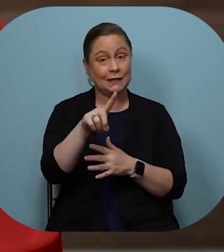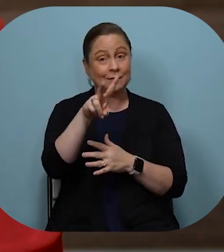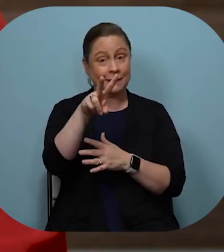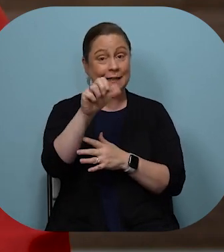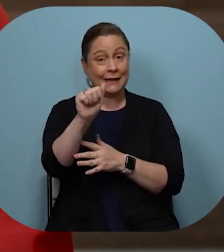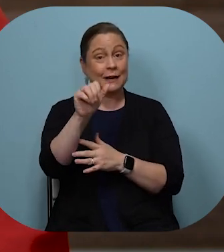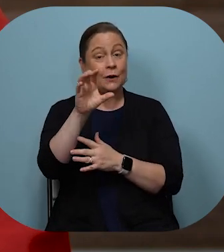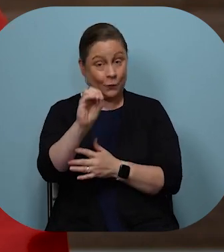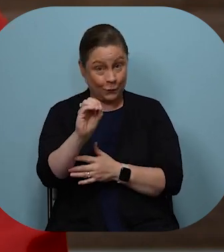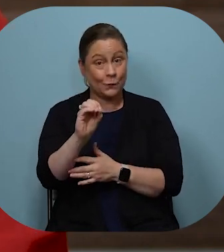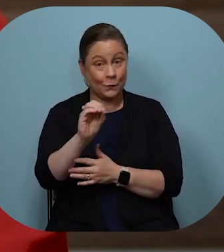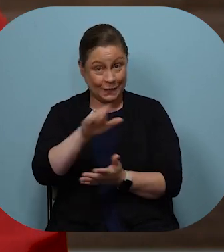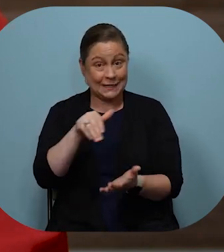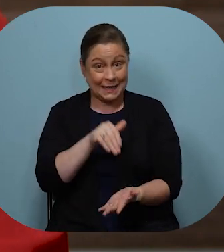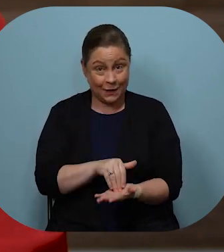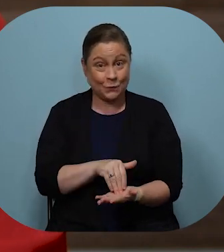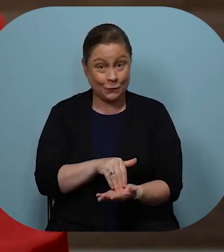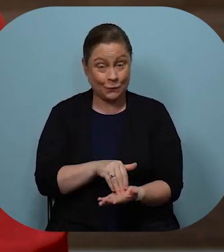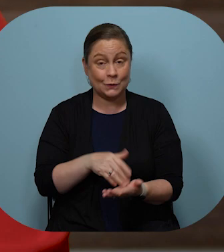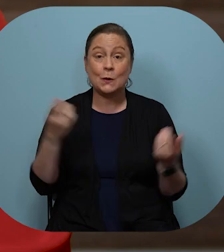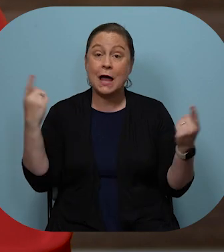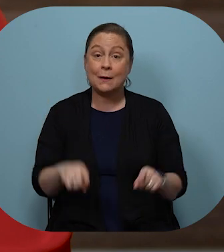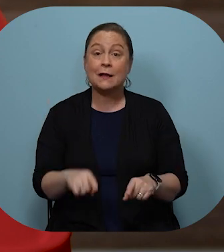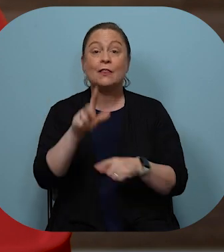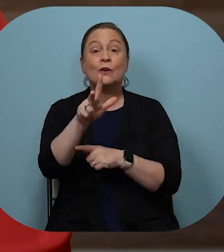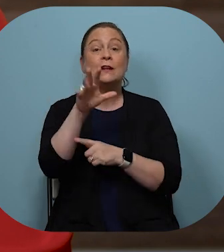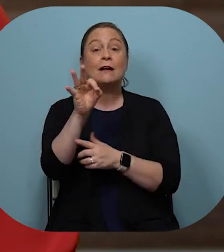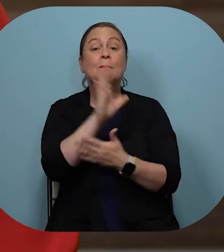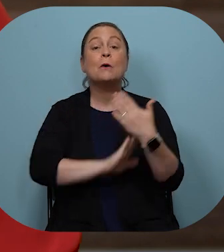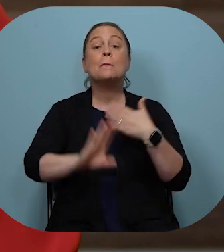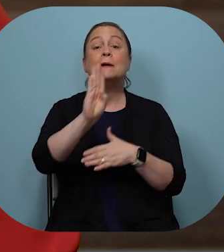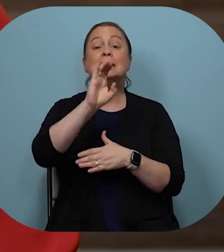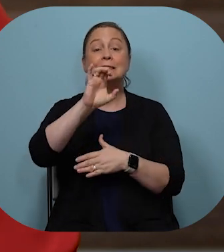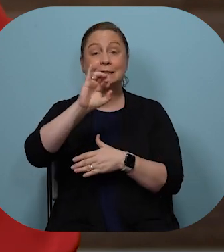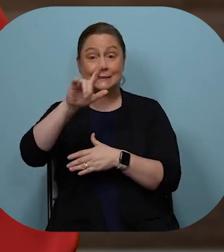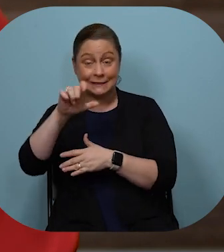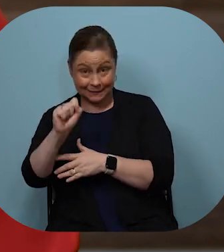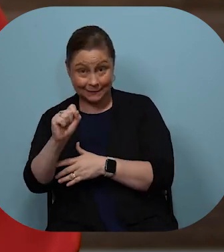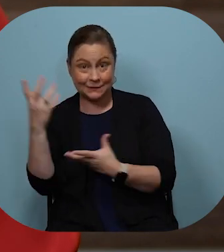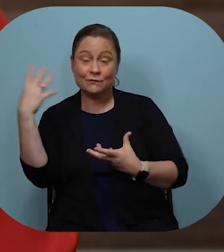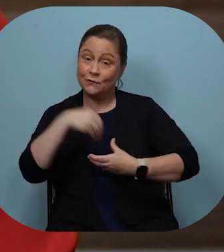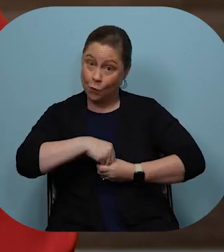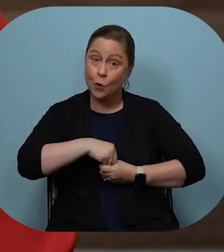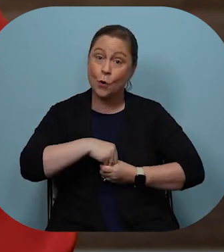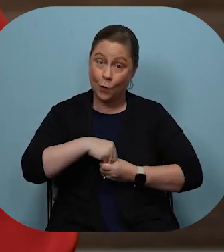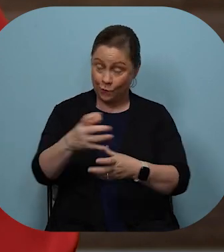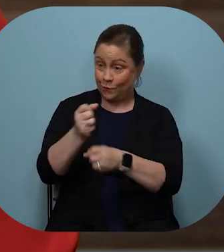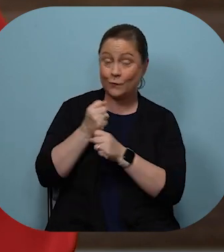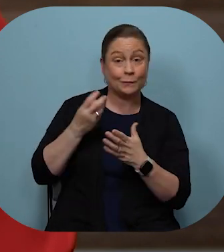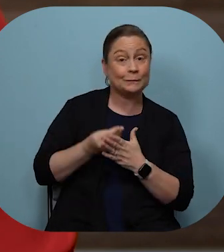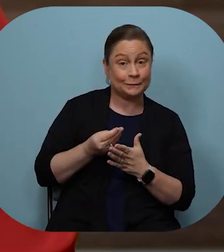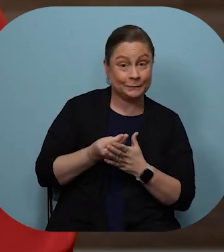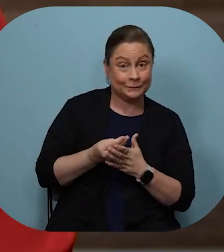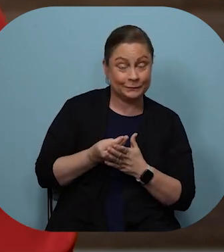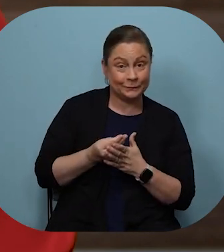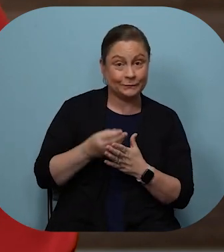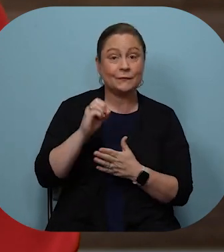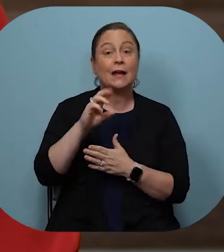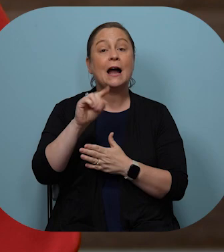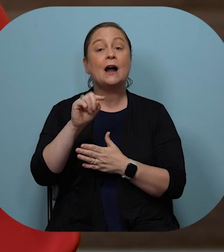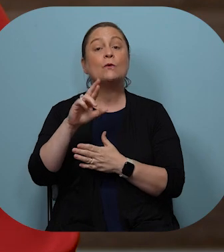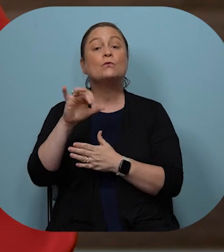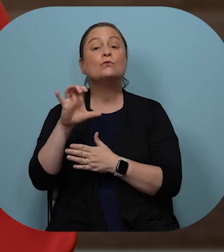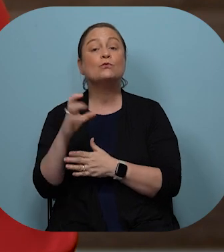Center. As a result, 39 Part B CILs were part of this effort and received funding and